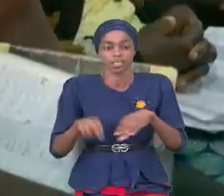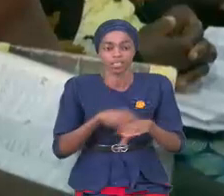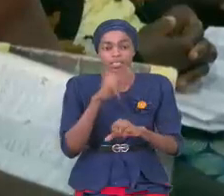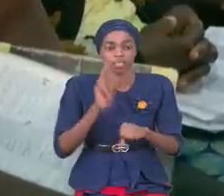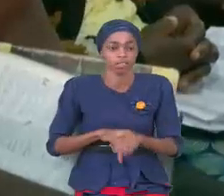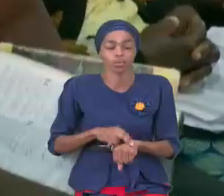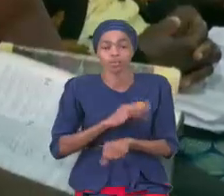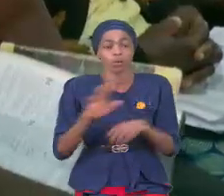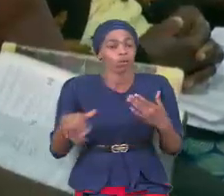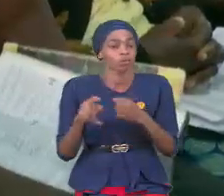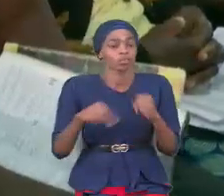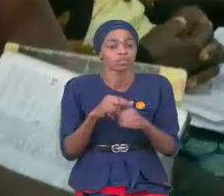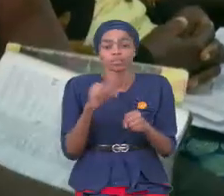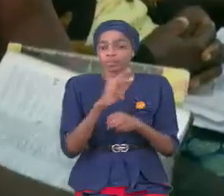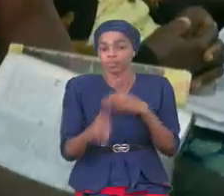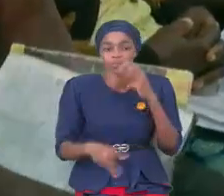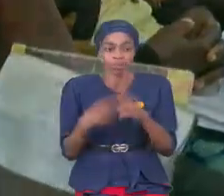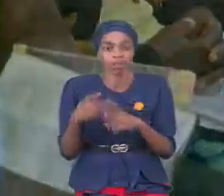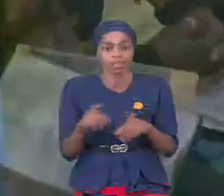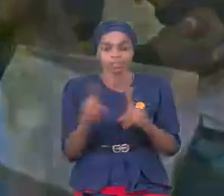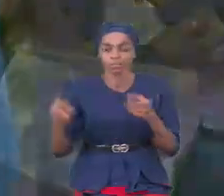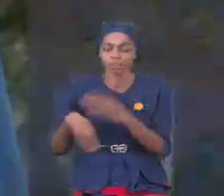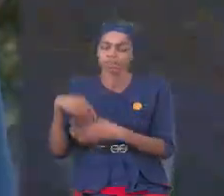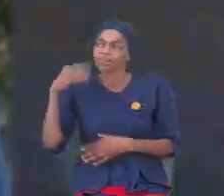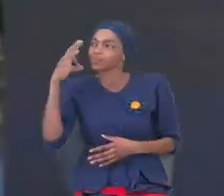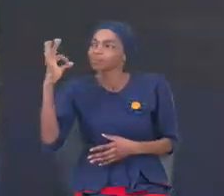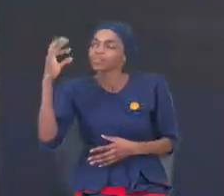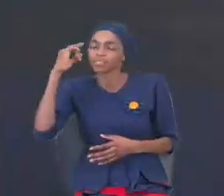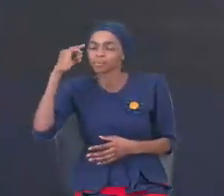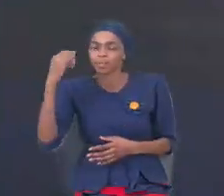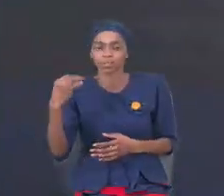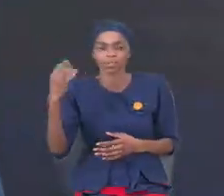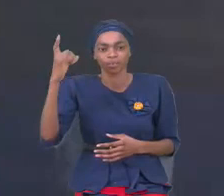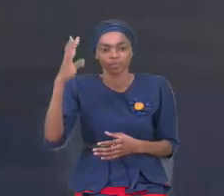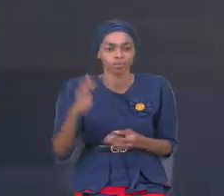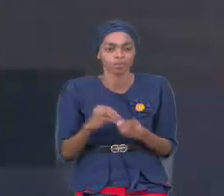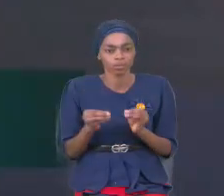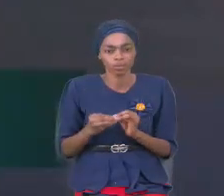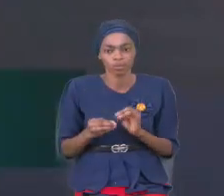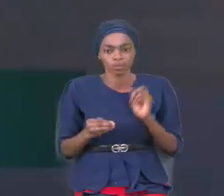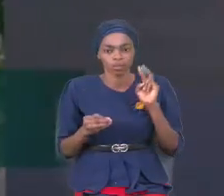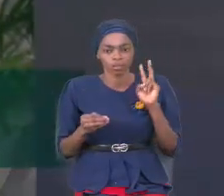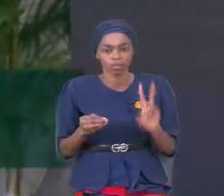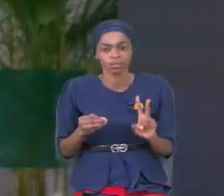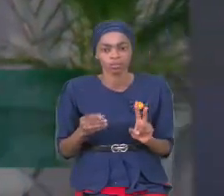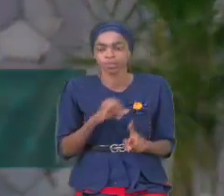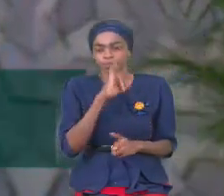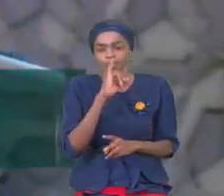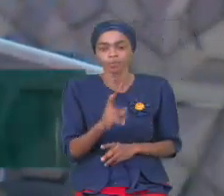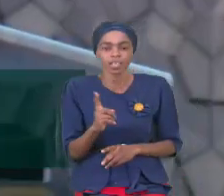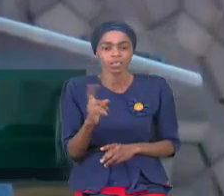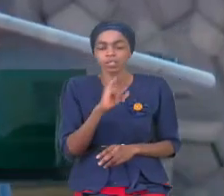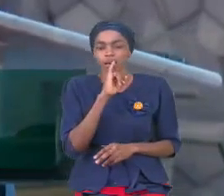at number two here. Number two here is the solemn charge for fervent dedication.